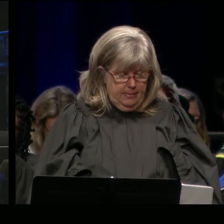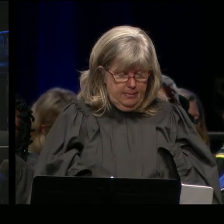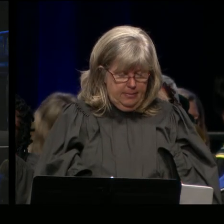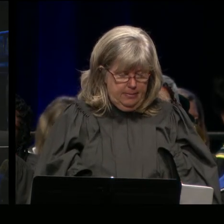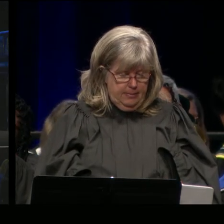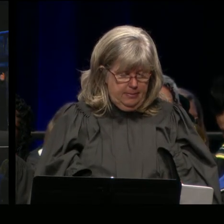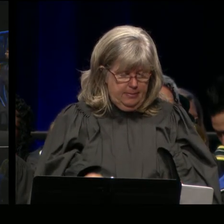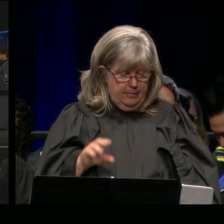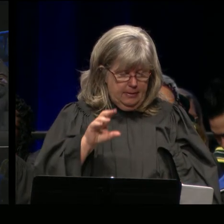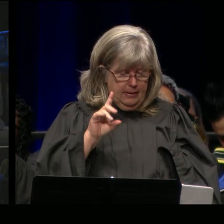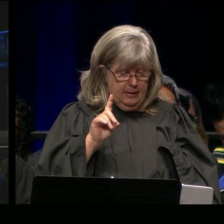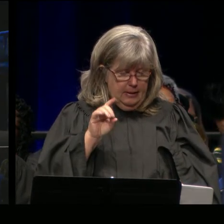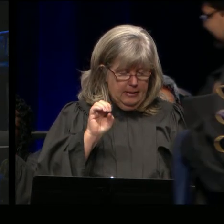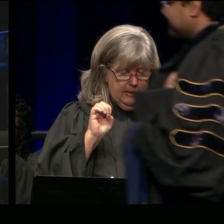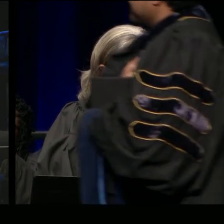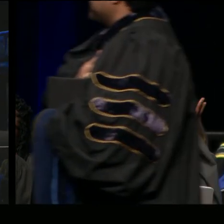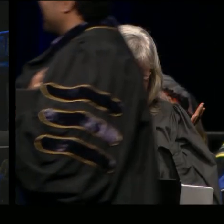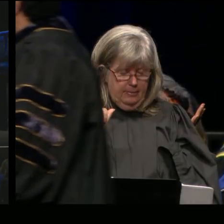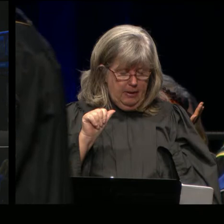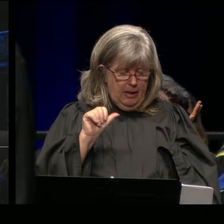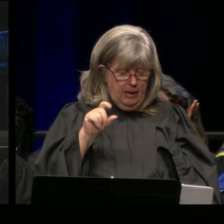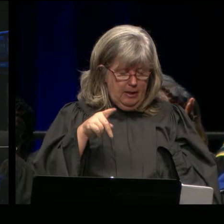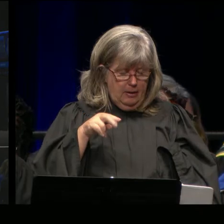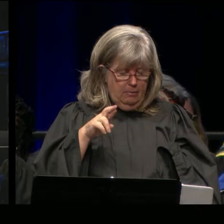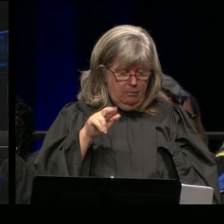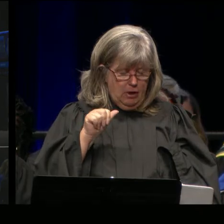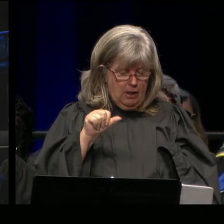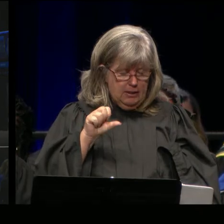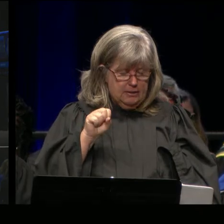Deba Prasad Dutta.